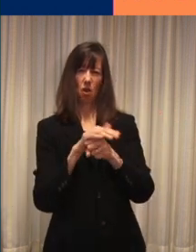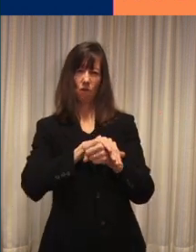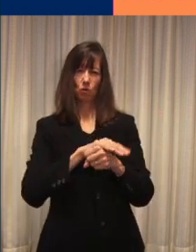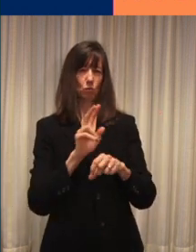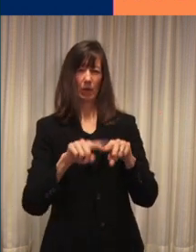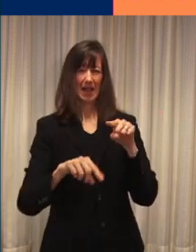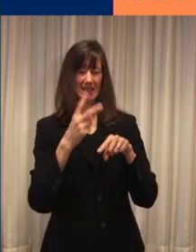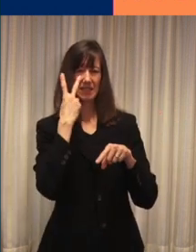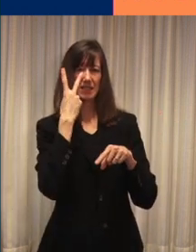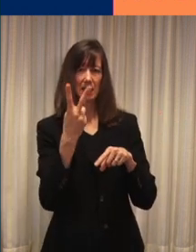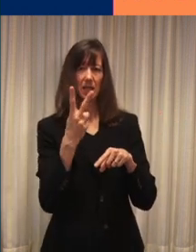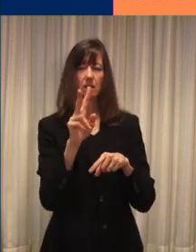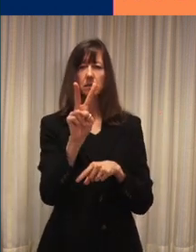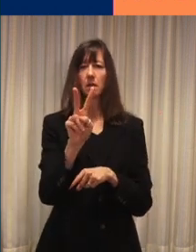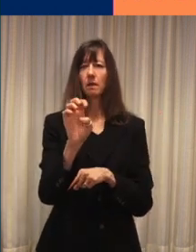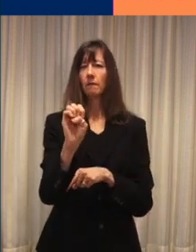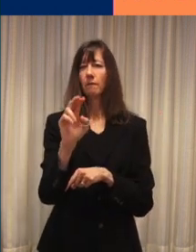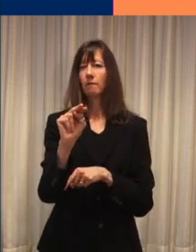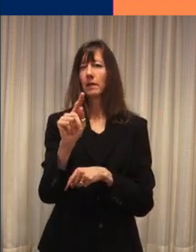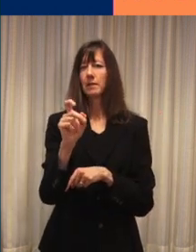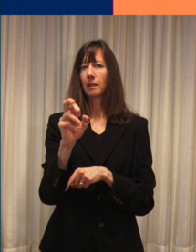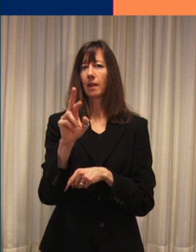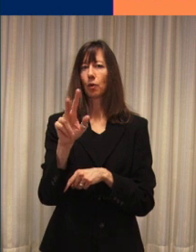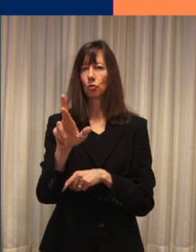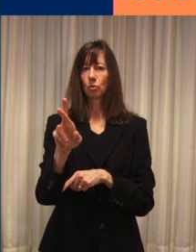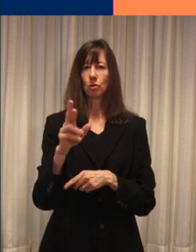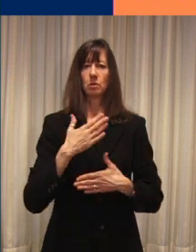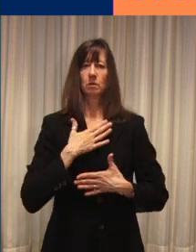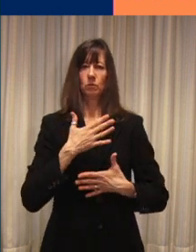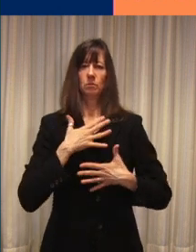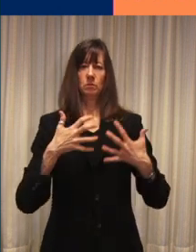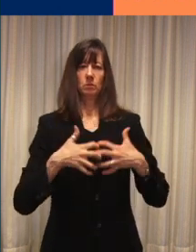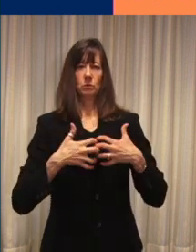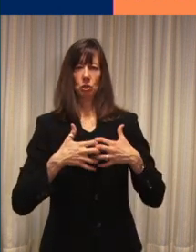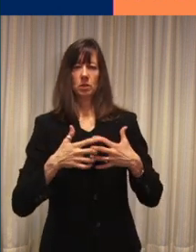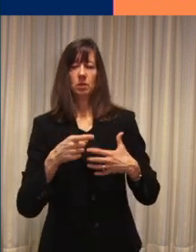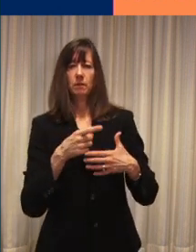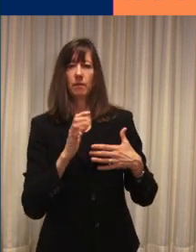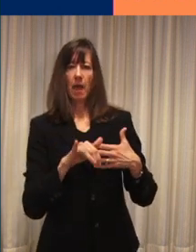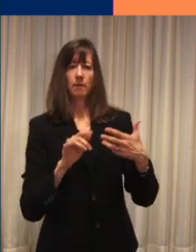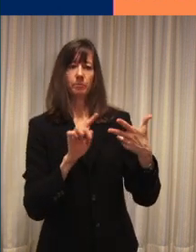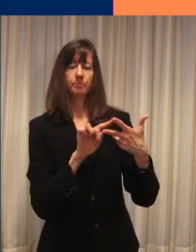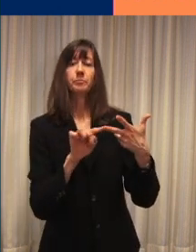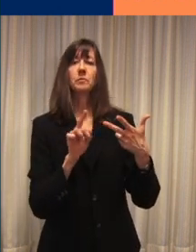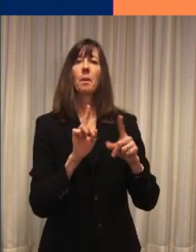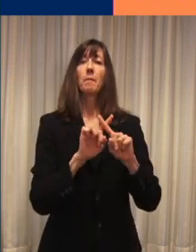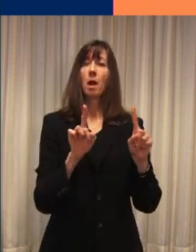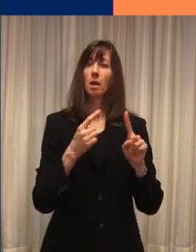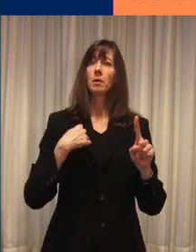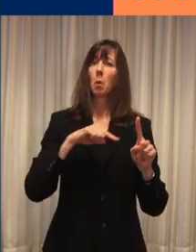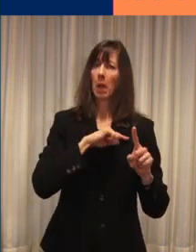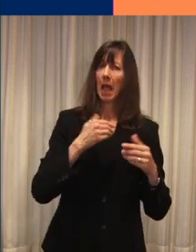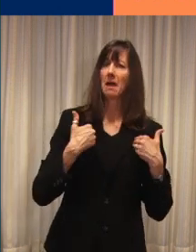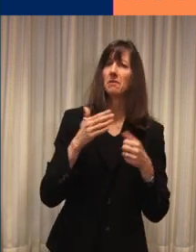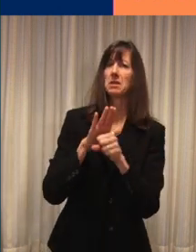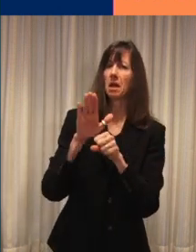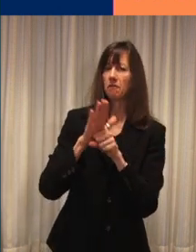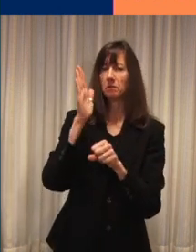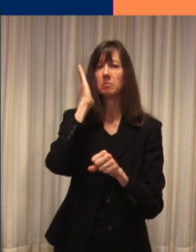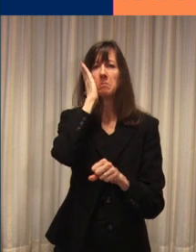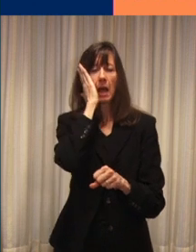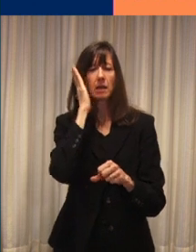So between hospital beds, ICU beds, and ventilators, our capacity threshold, we are sufficient for the near-term